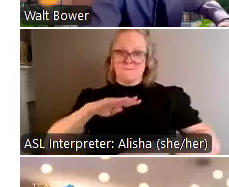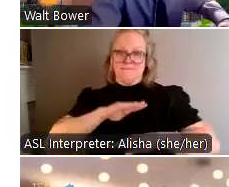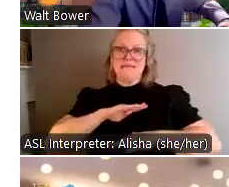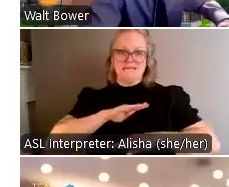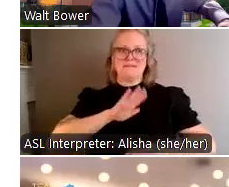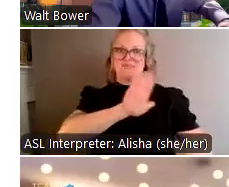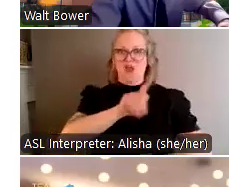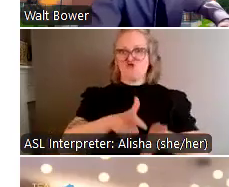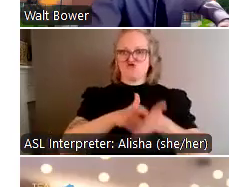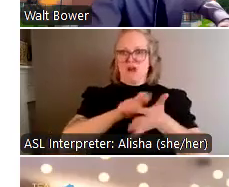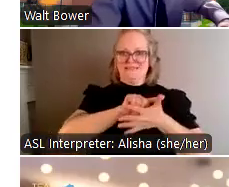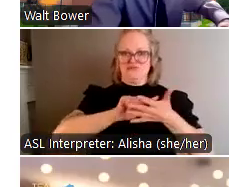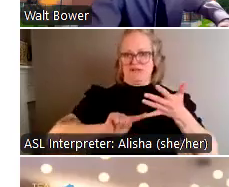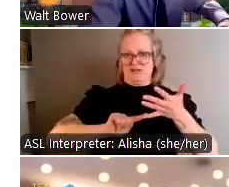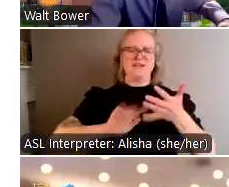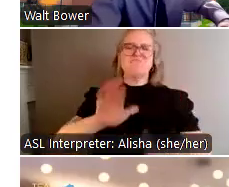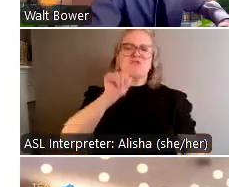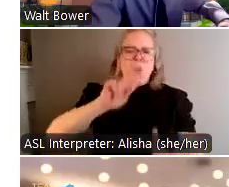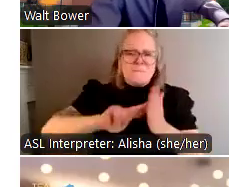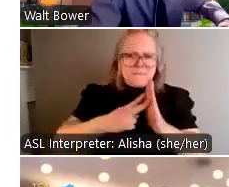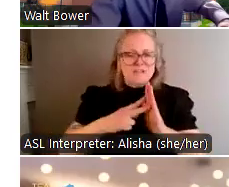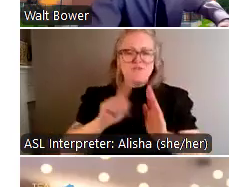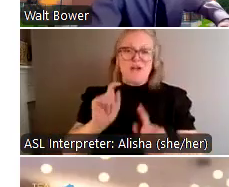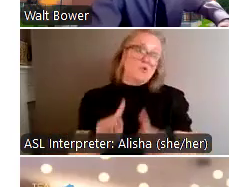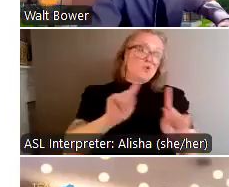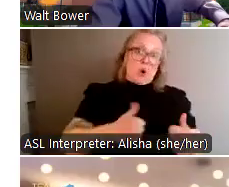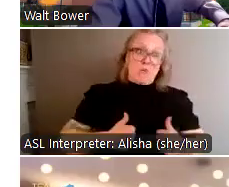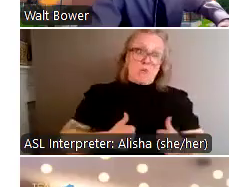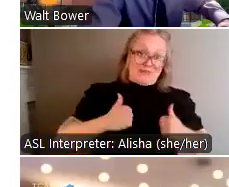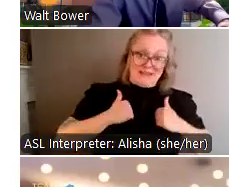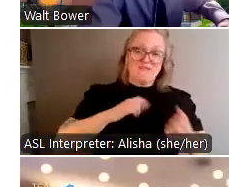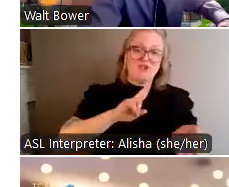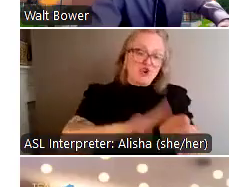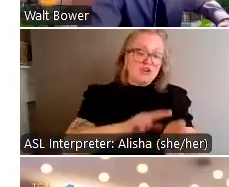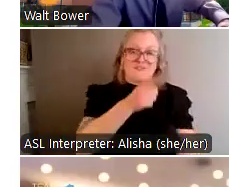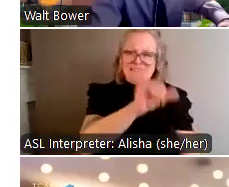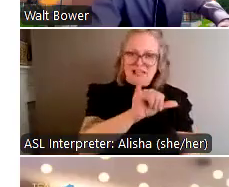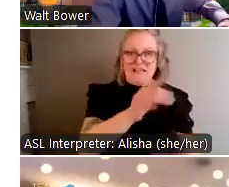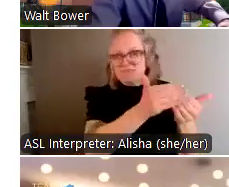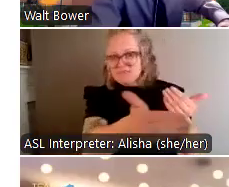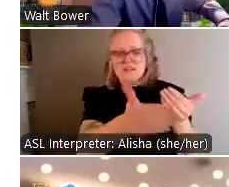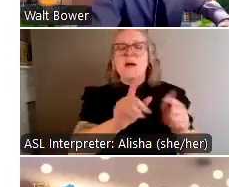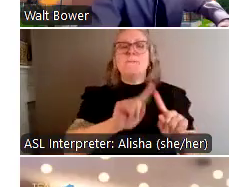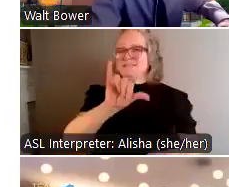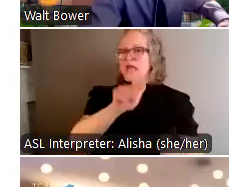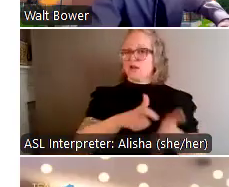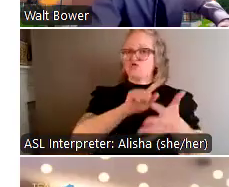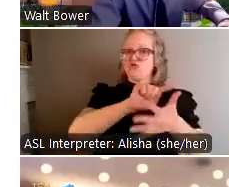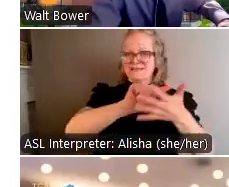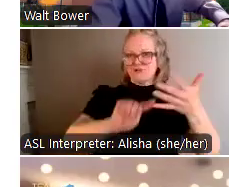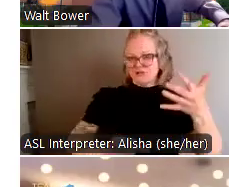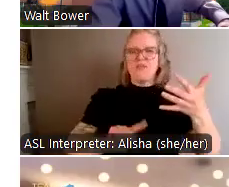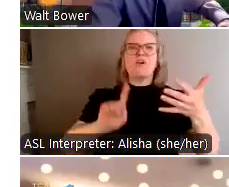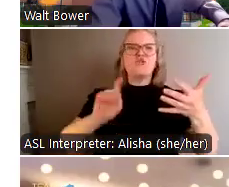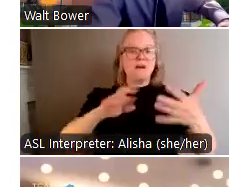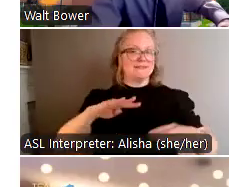criteria. Not saying that you have to go live in a nursing facility or anything like that, but it is that criteria that you have to